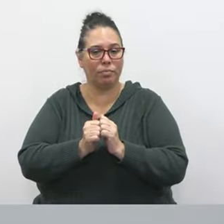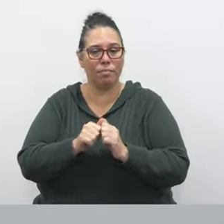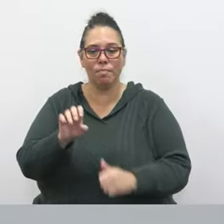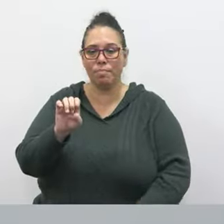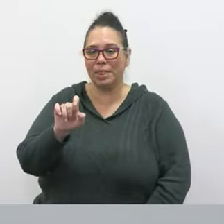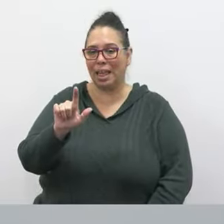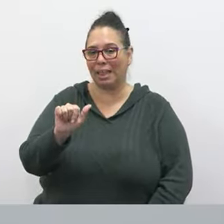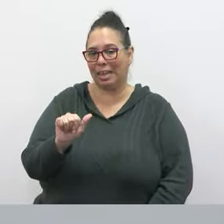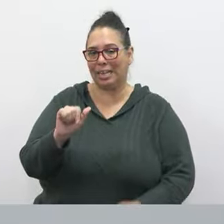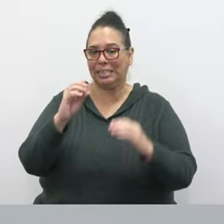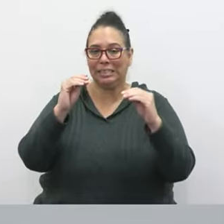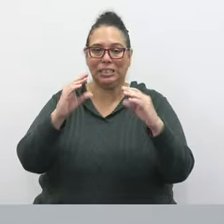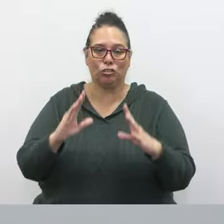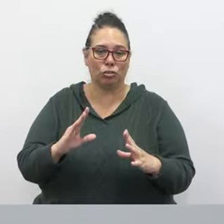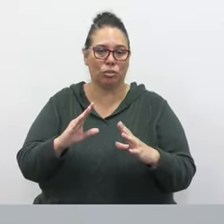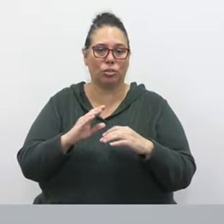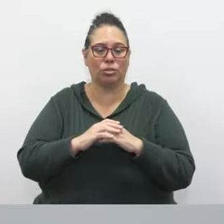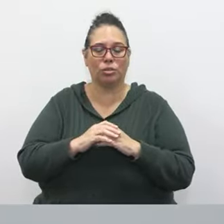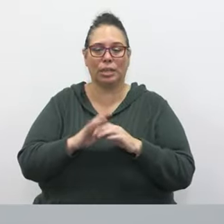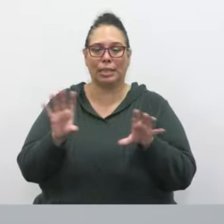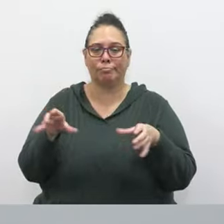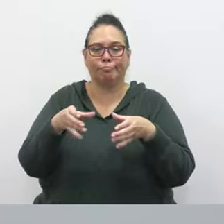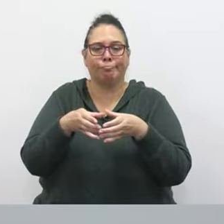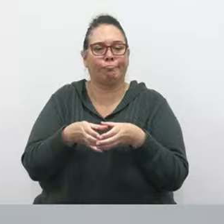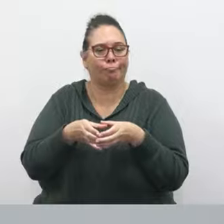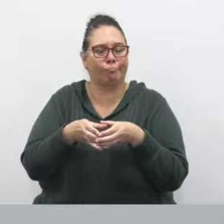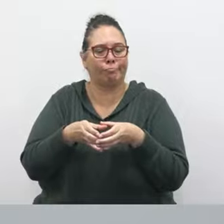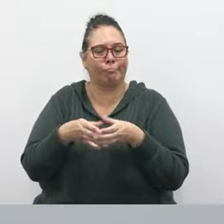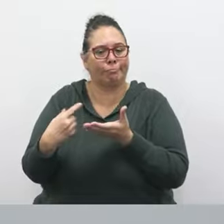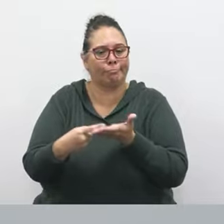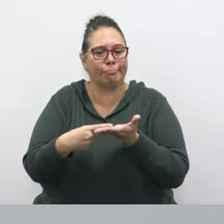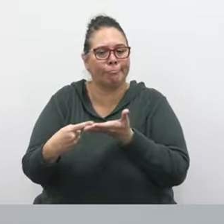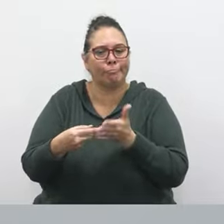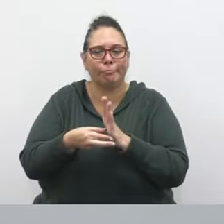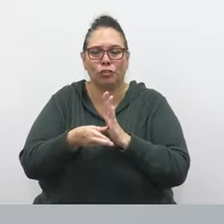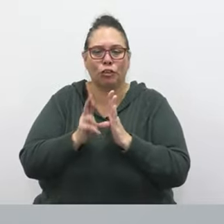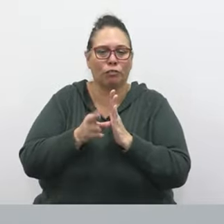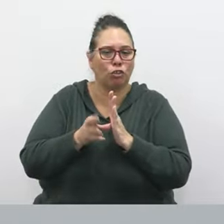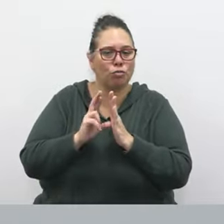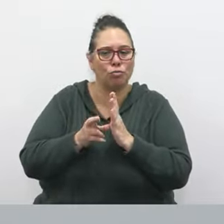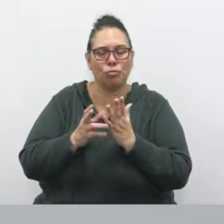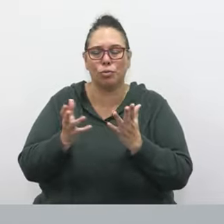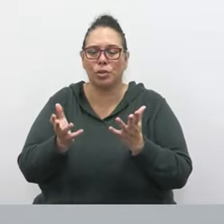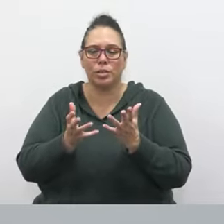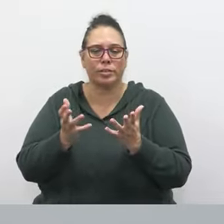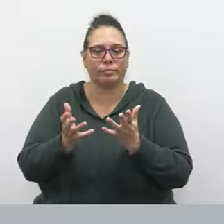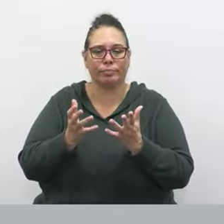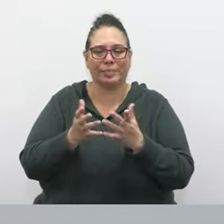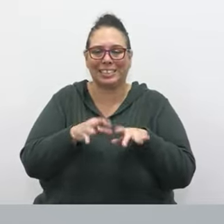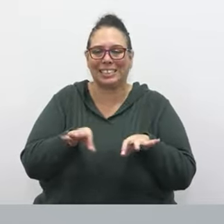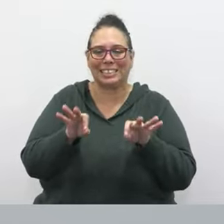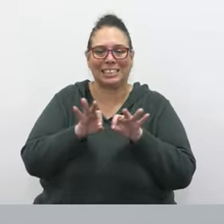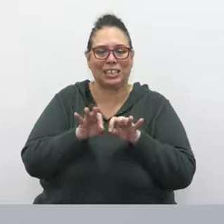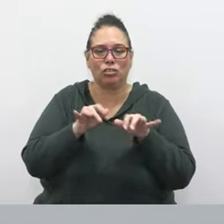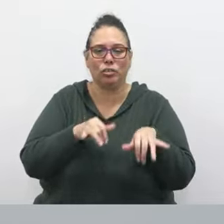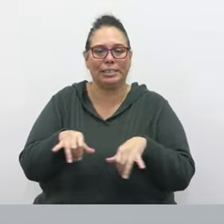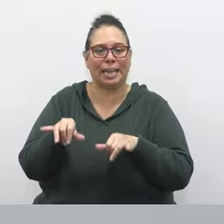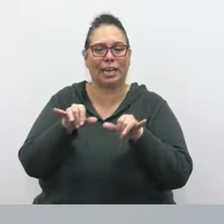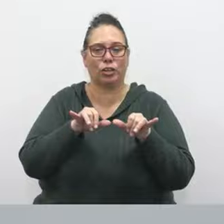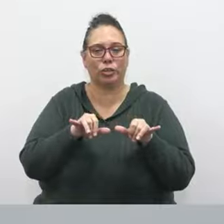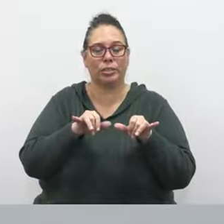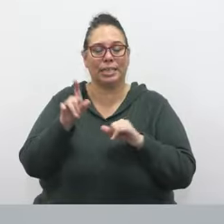ELA teachers, came together and reviewed what were the essential standards